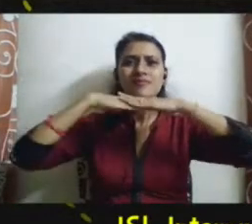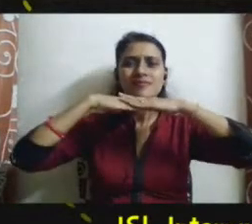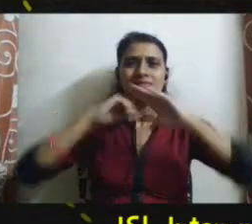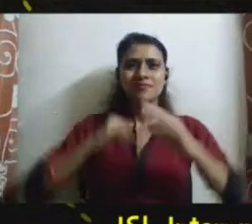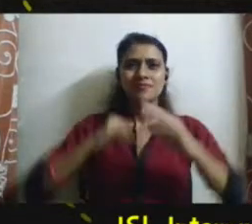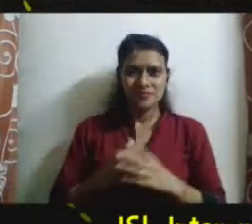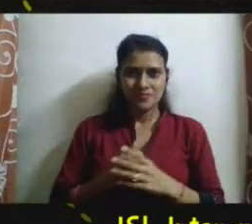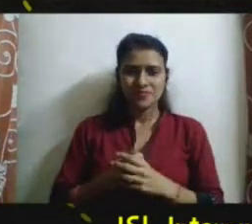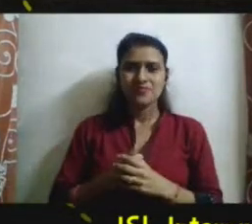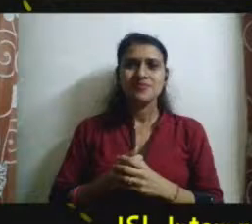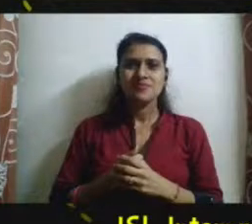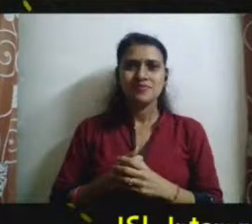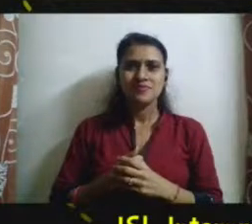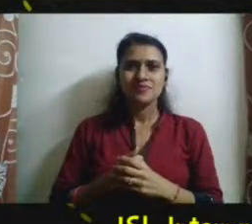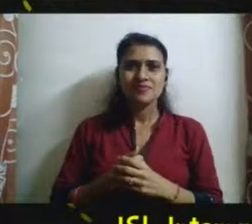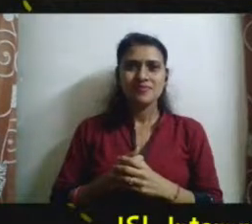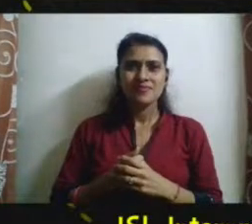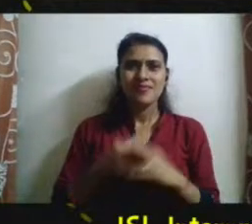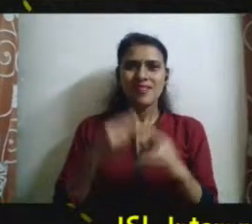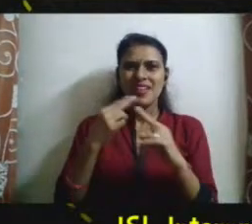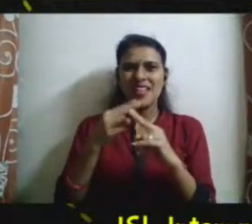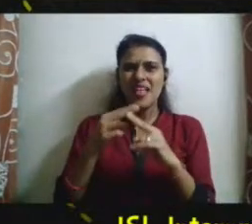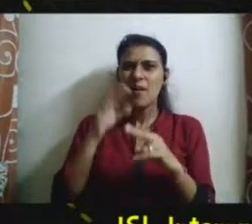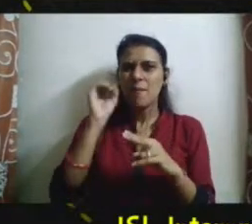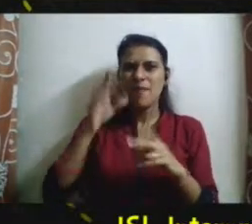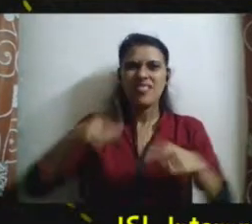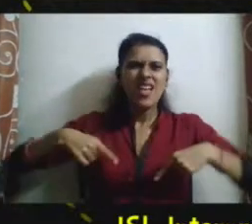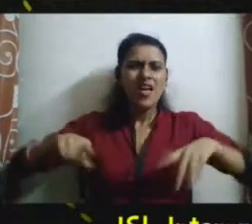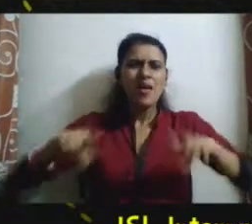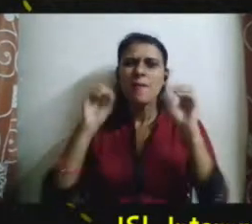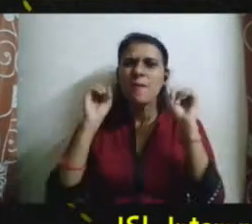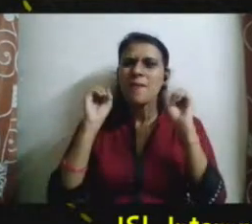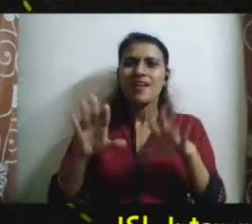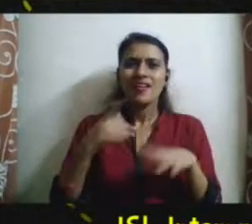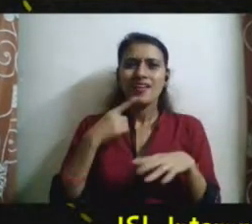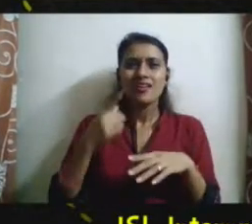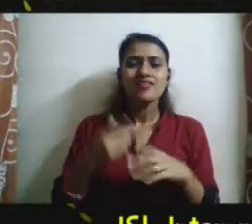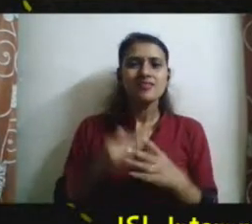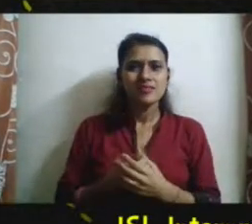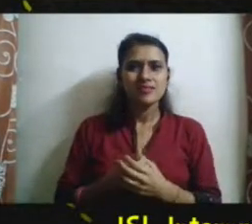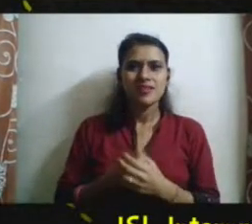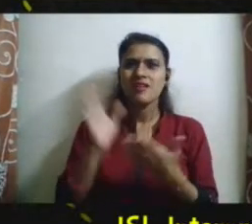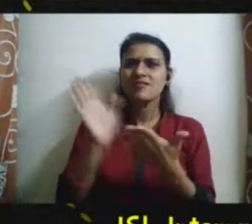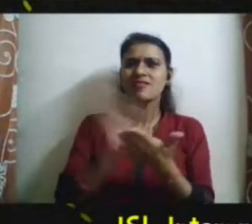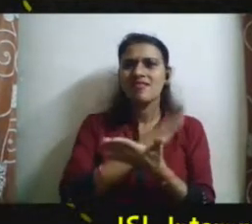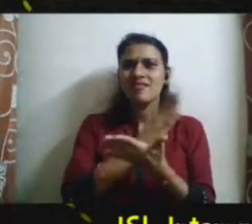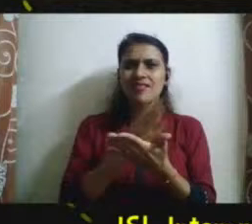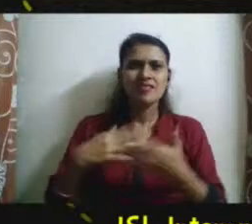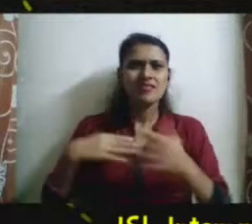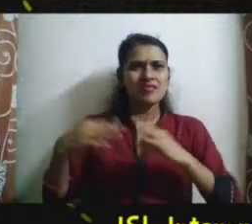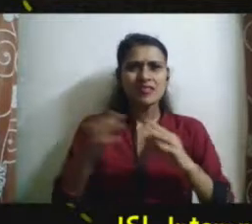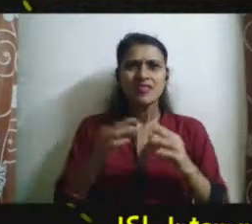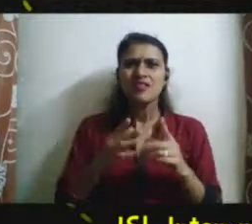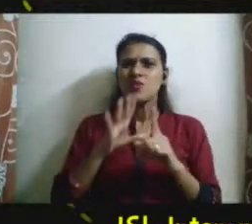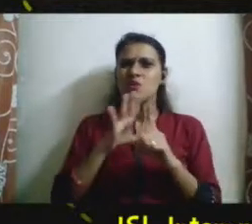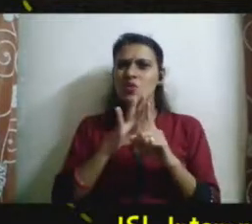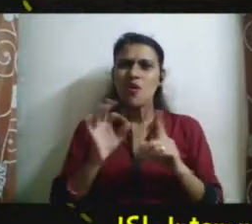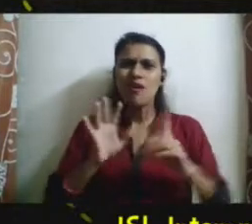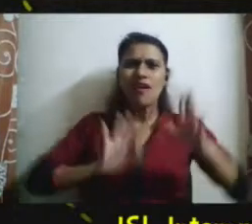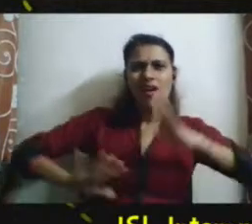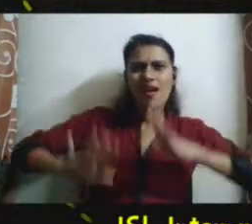earning a bad name for yourself, badnaam ho gaye. And the most kind of slightly raunchy, sleazy